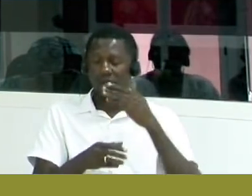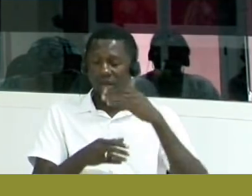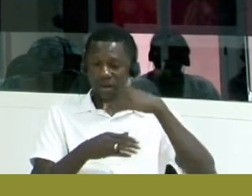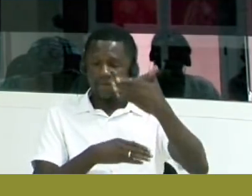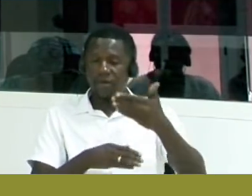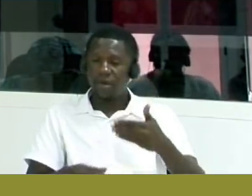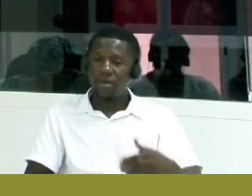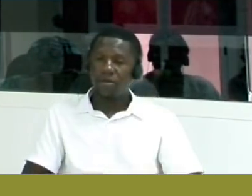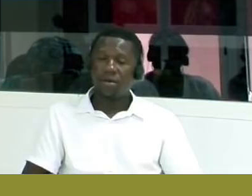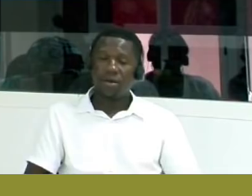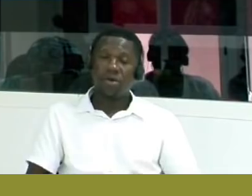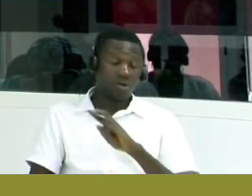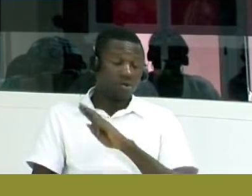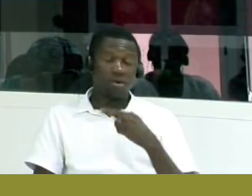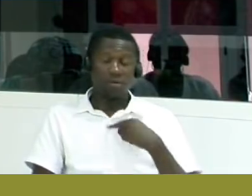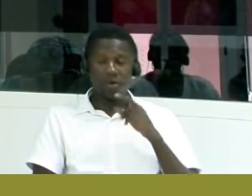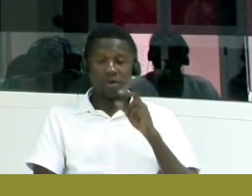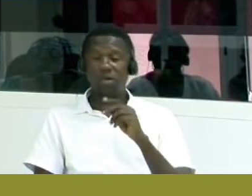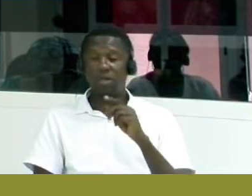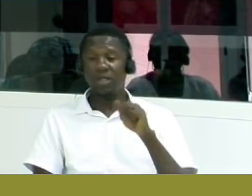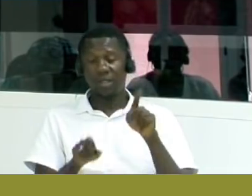day. Yes, but